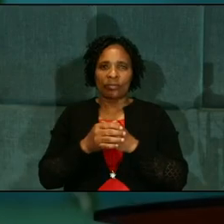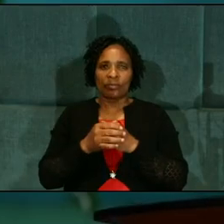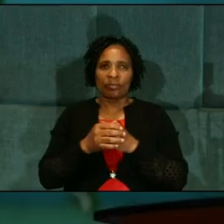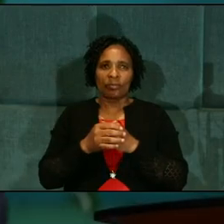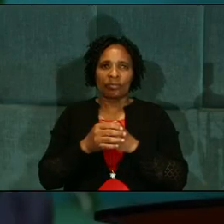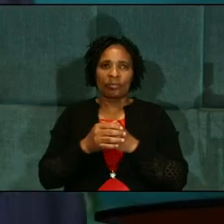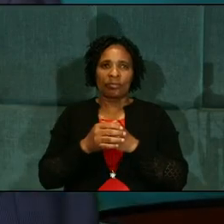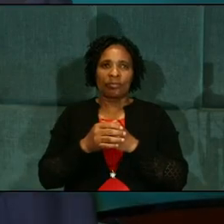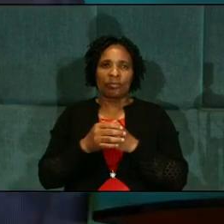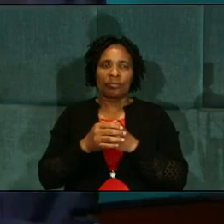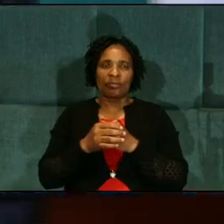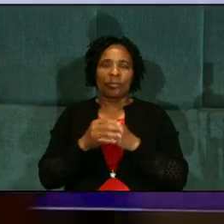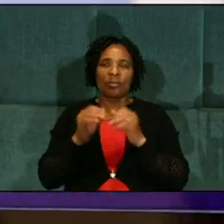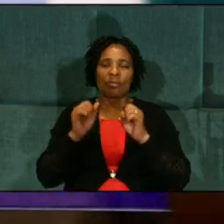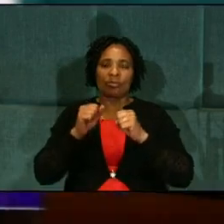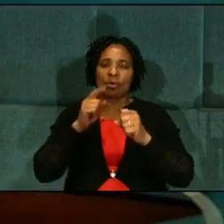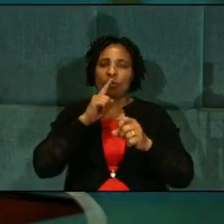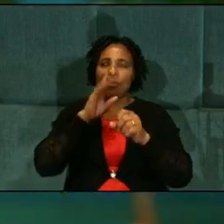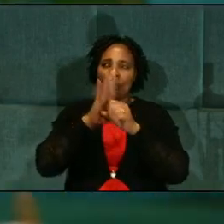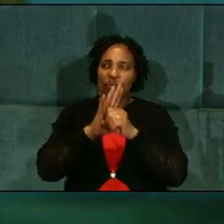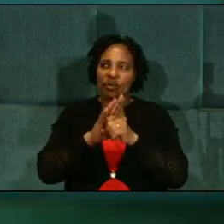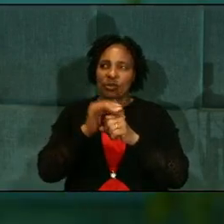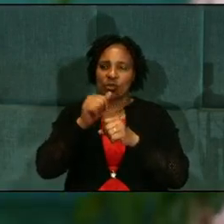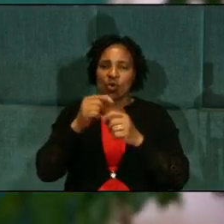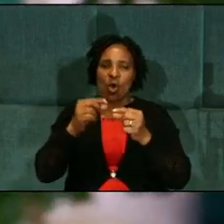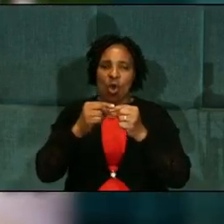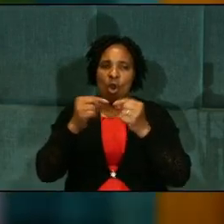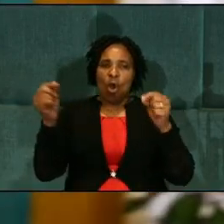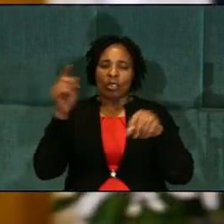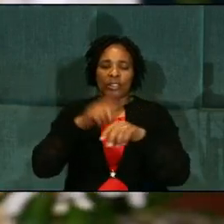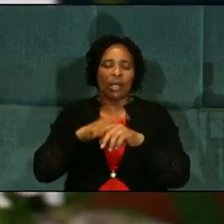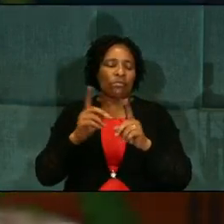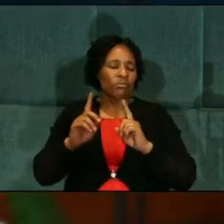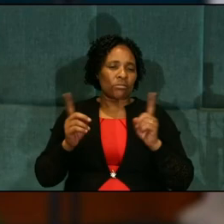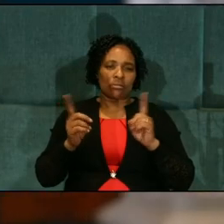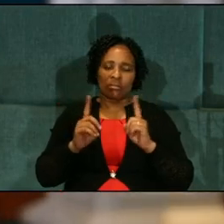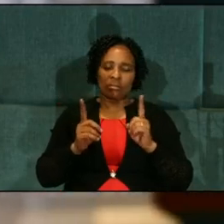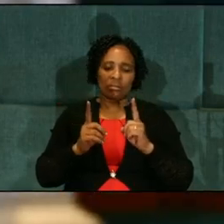Before we take the next stanza, I did promise you I will not be keeping you long tonight.